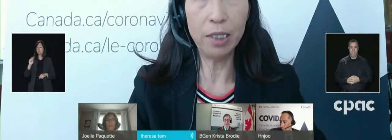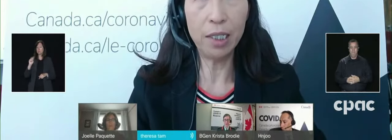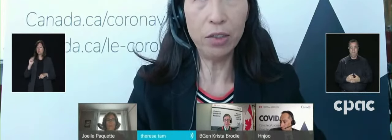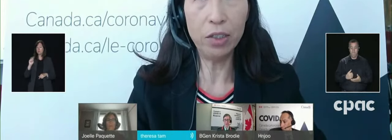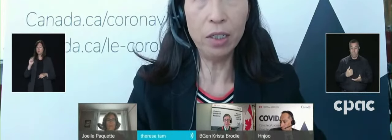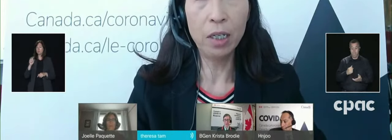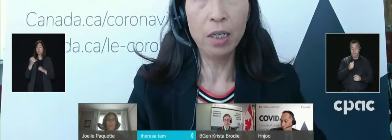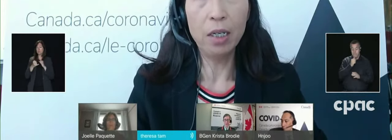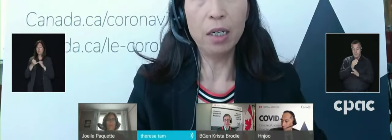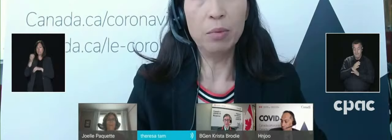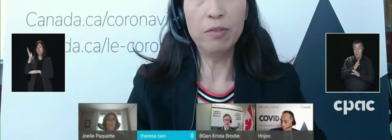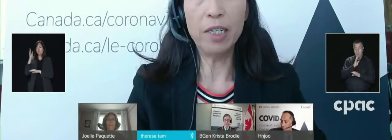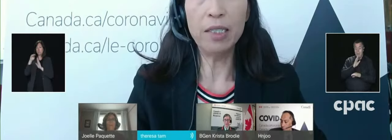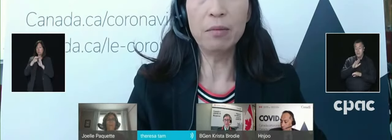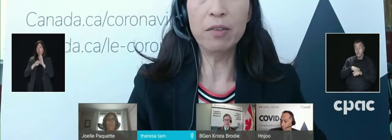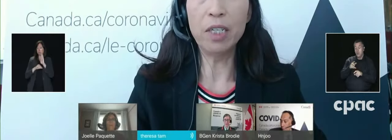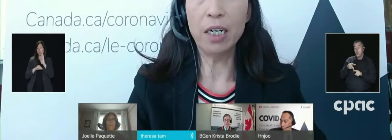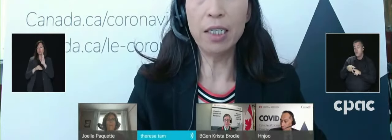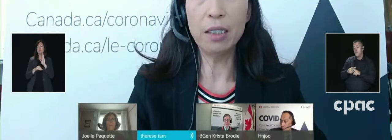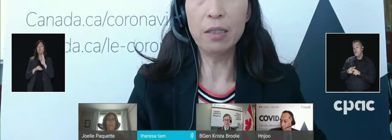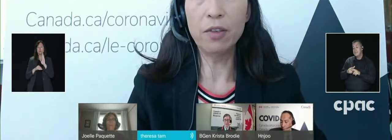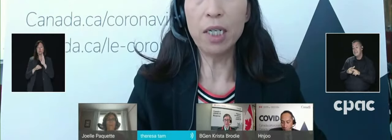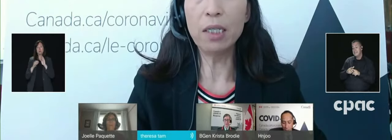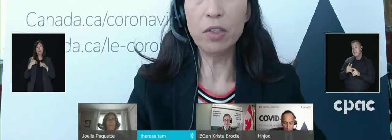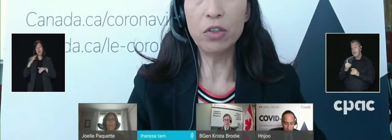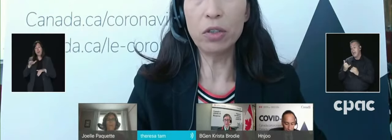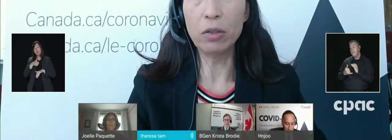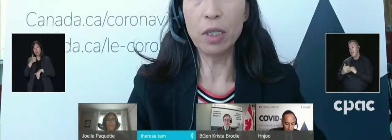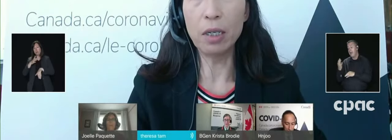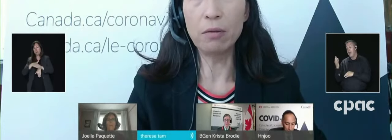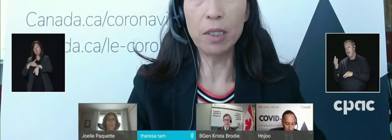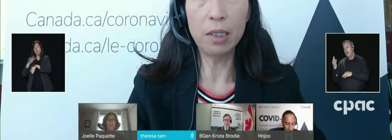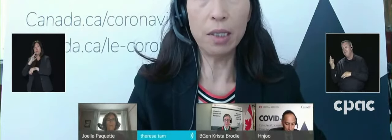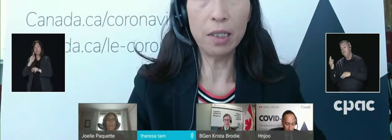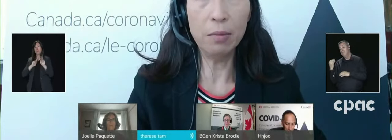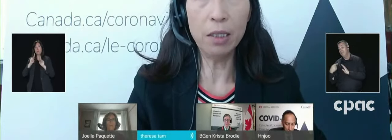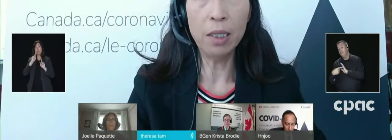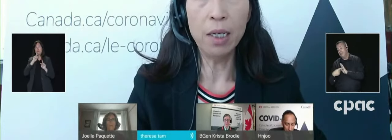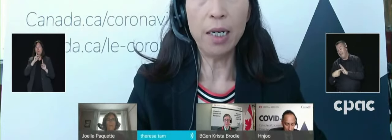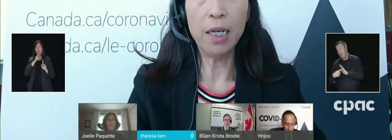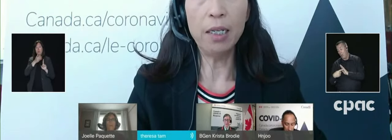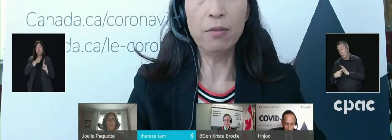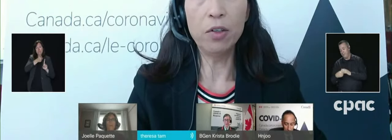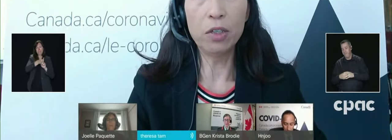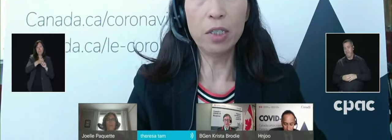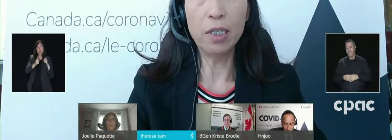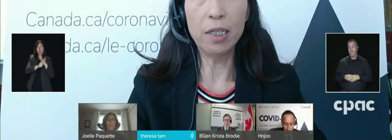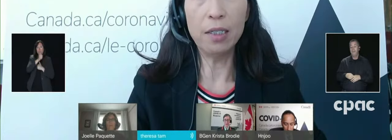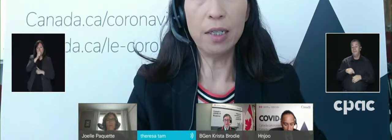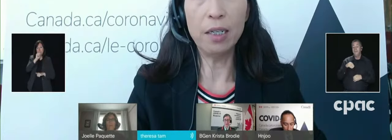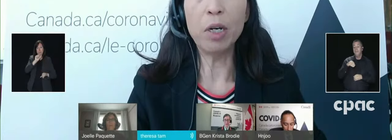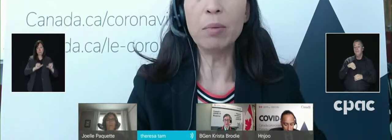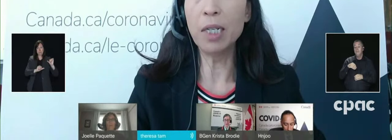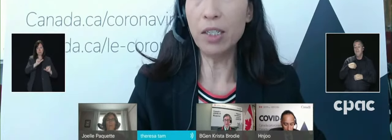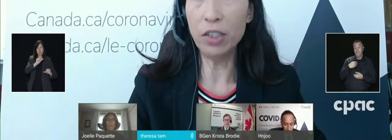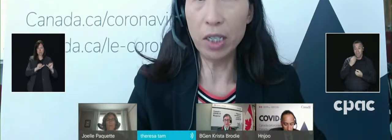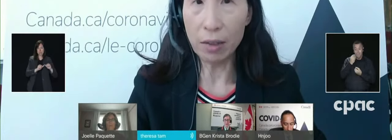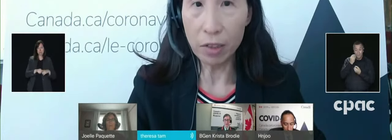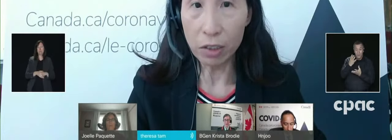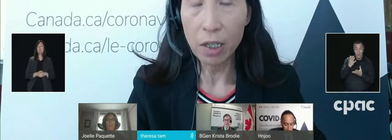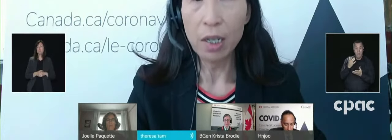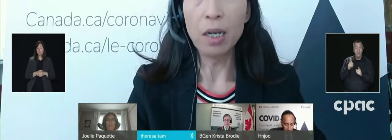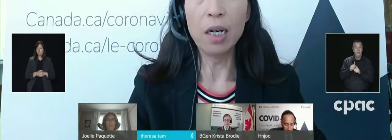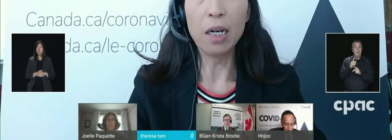our presentation provide some of the guidance for individual risk assessment. And of course, there's a